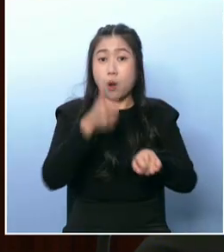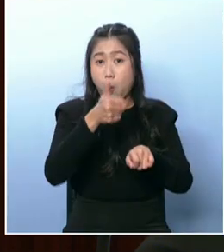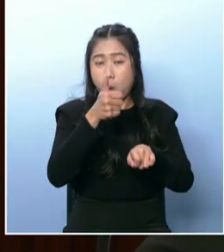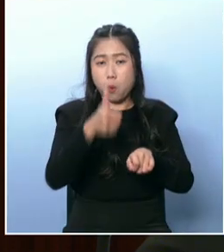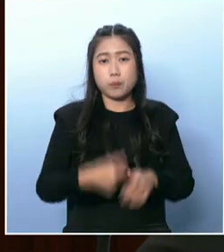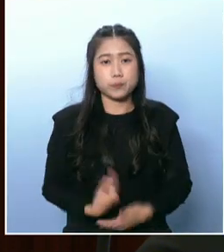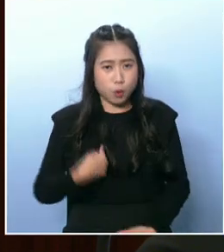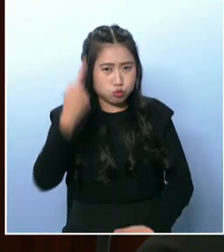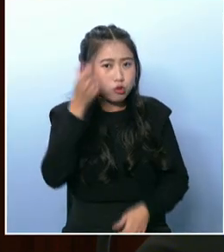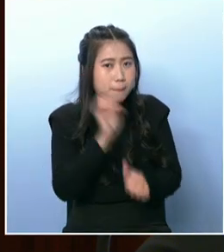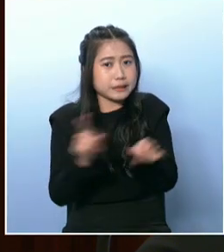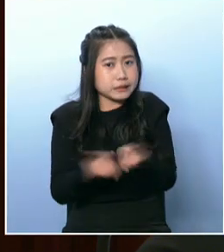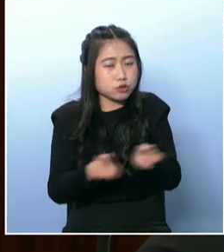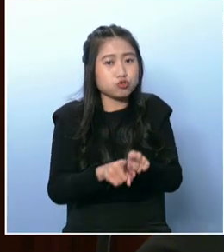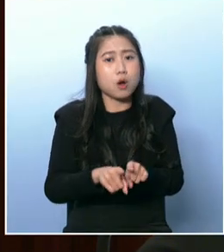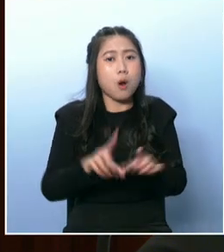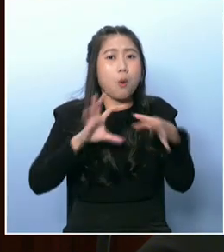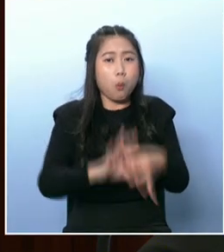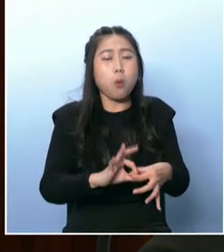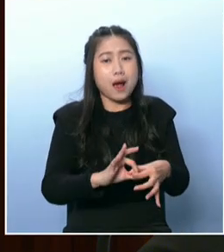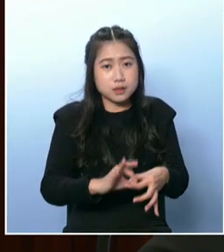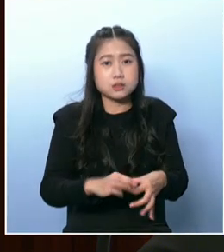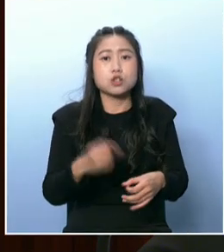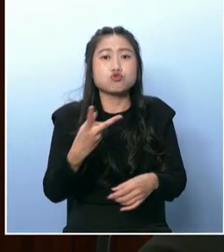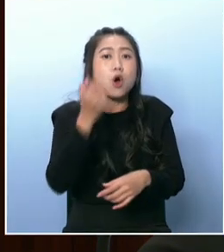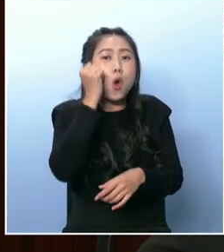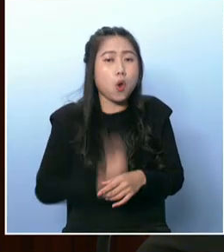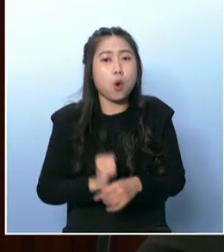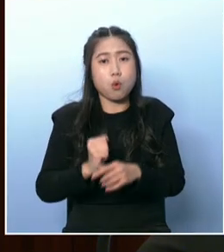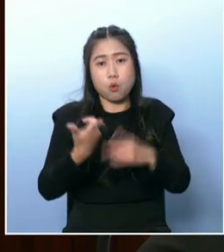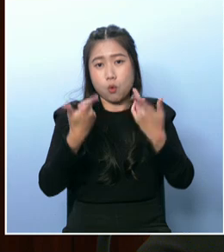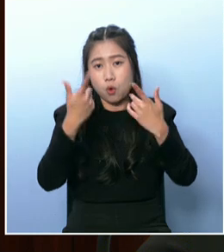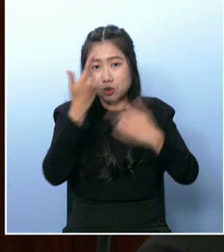on Ms. Chen Hoi-Yun's question. For the